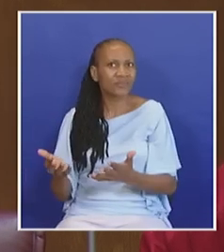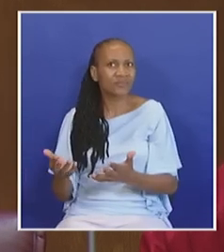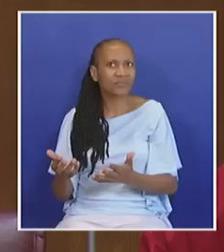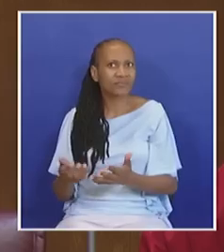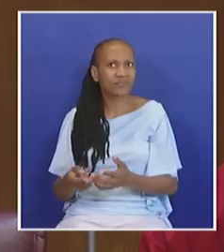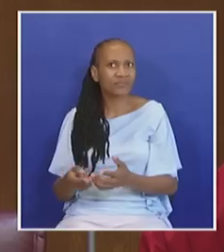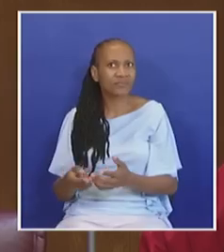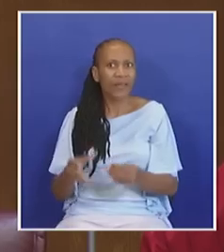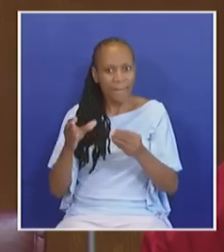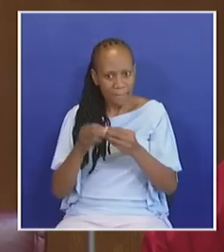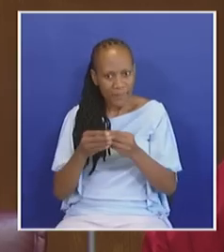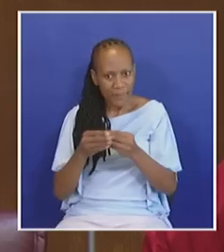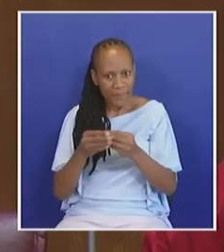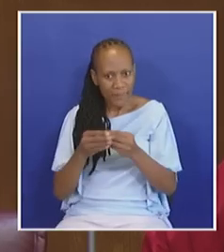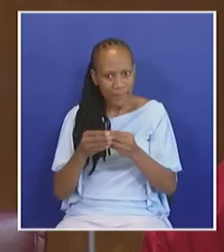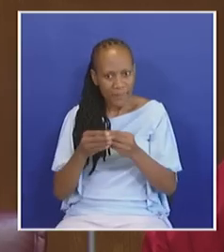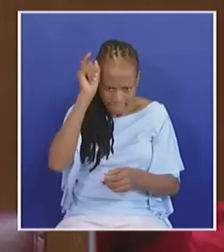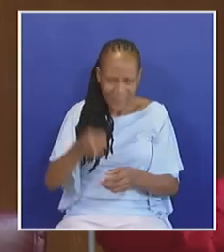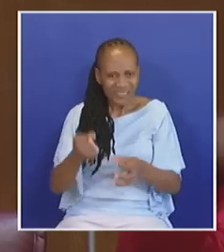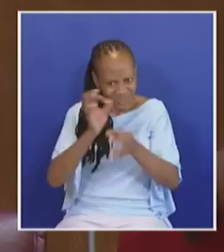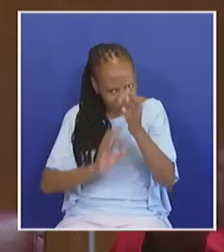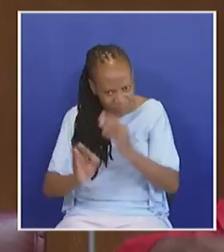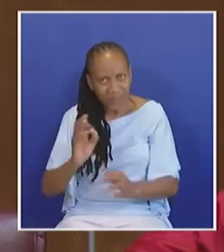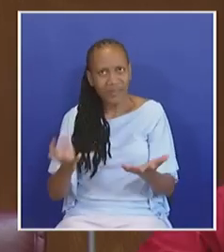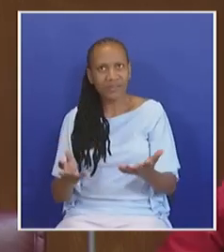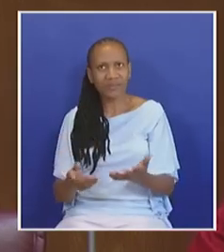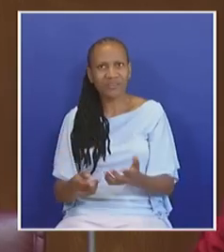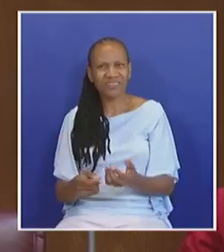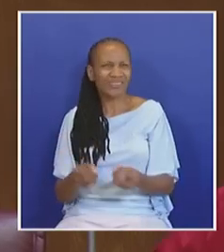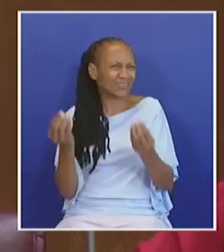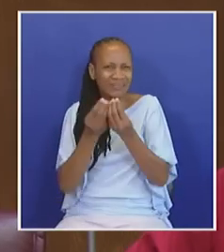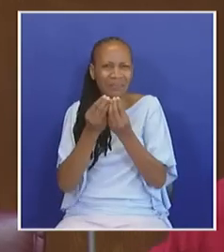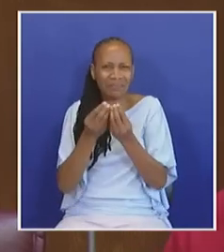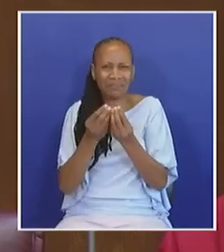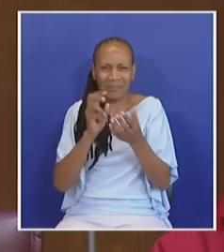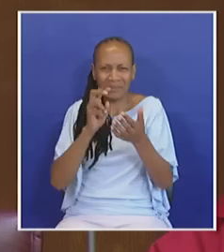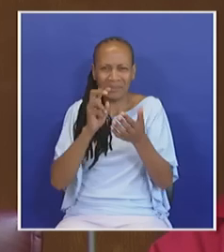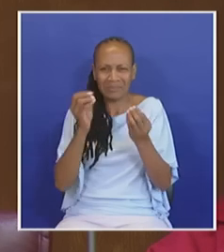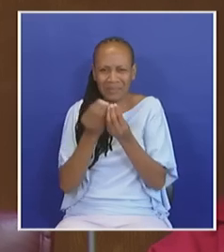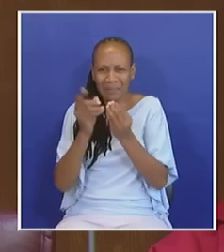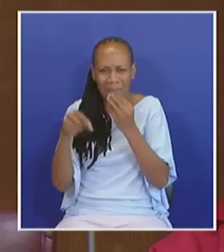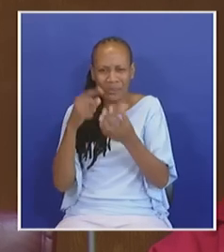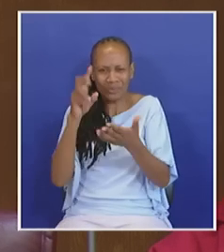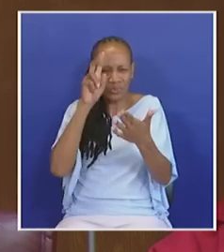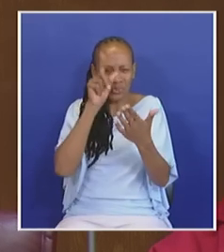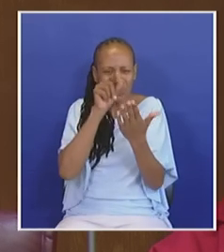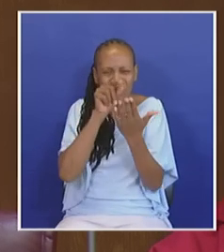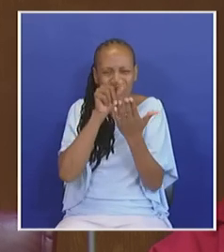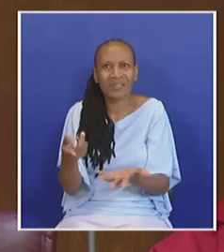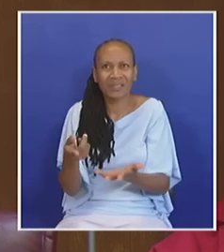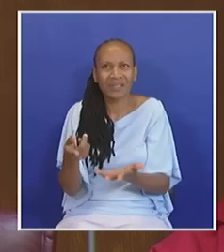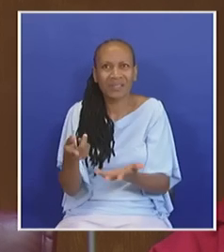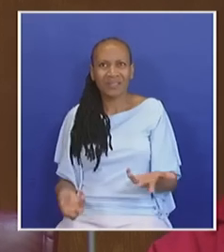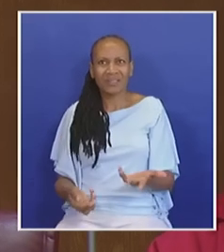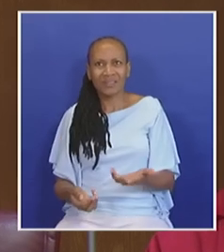the substantial motion while he's saying that. Not some Twitter thing that is taken out of context. He doesn't even know if that